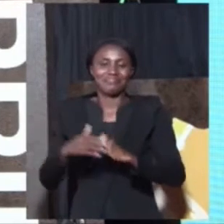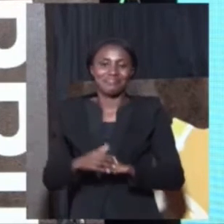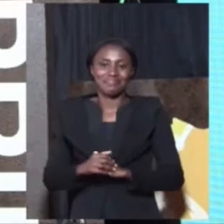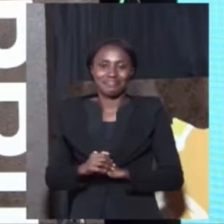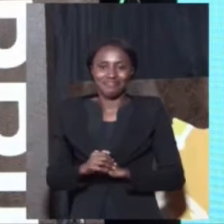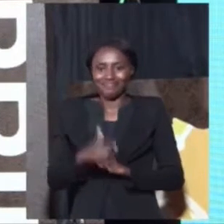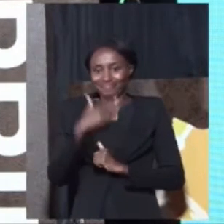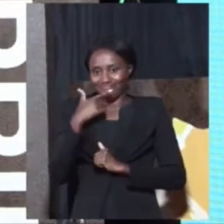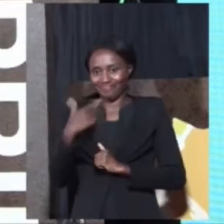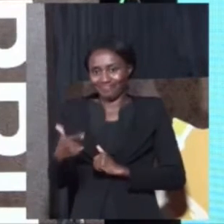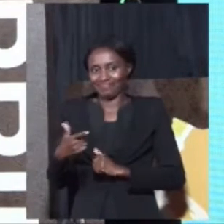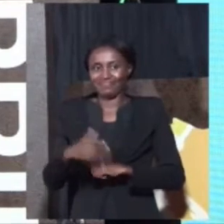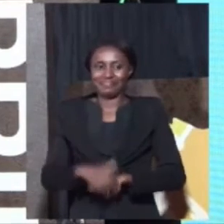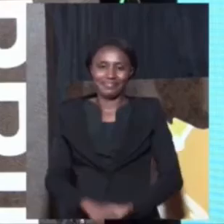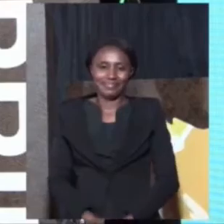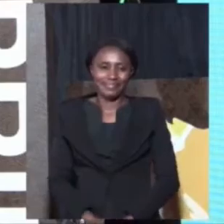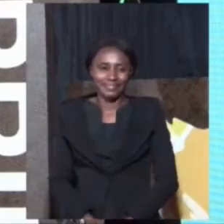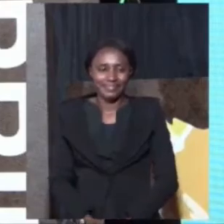I thank you for your attention.